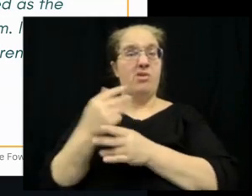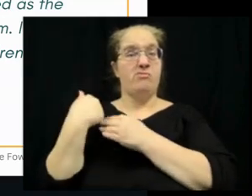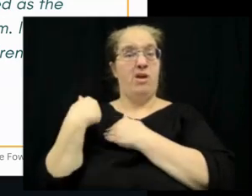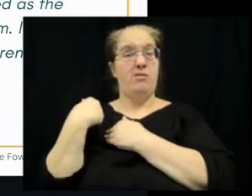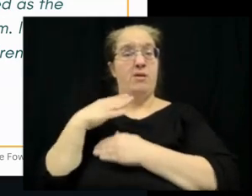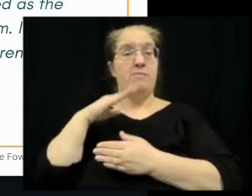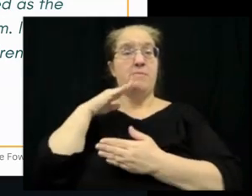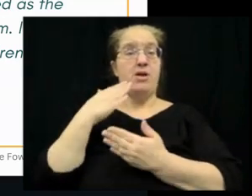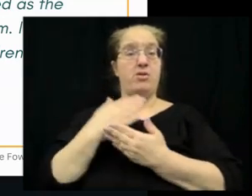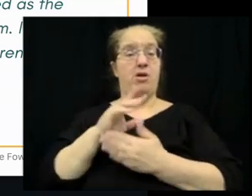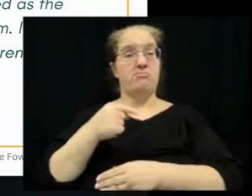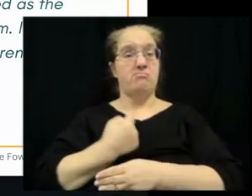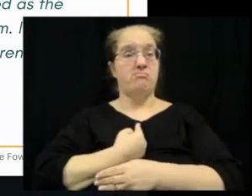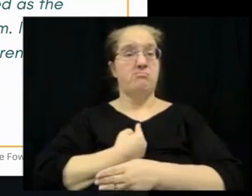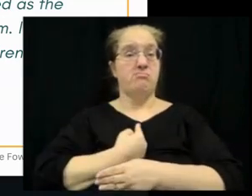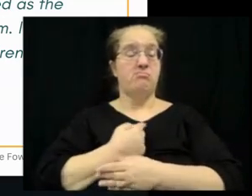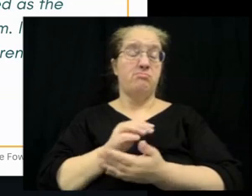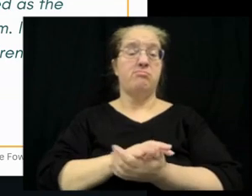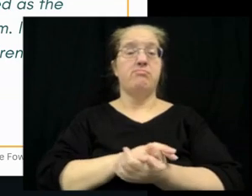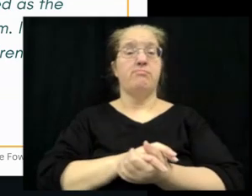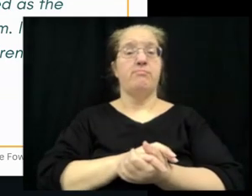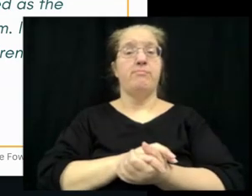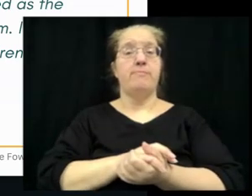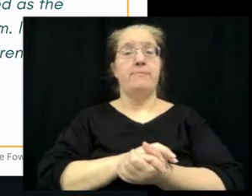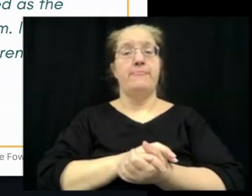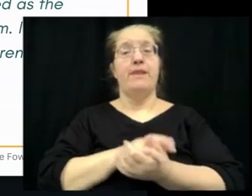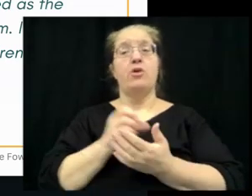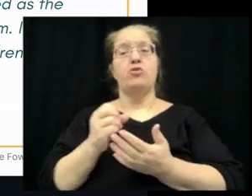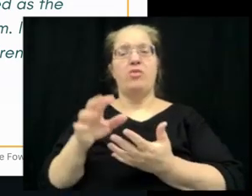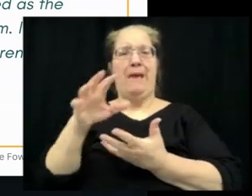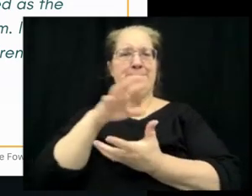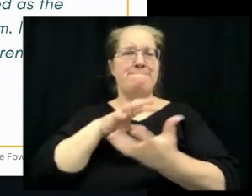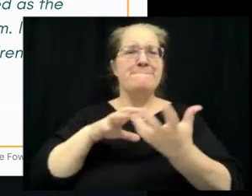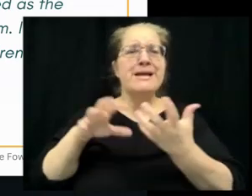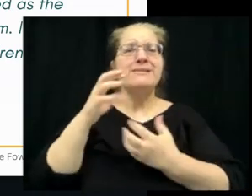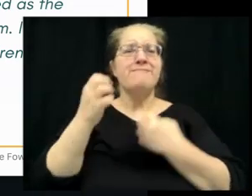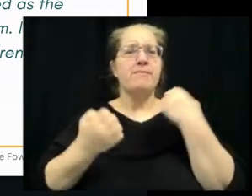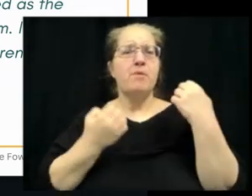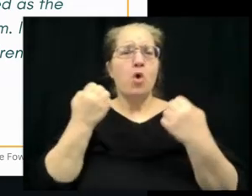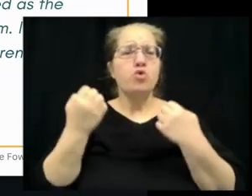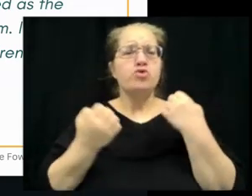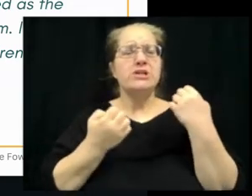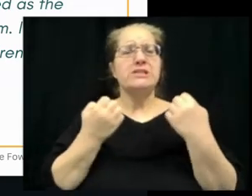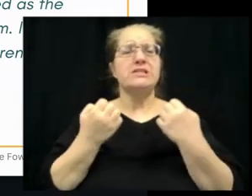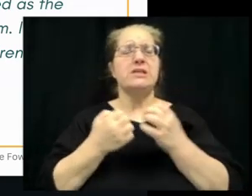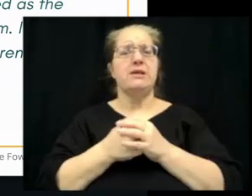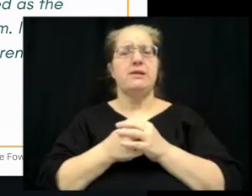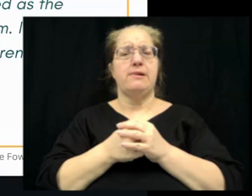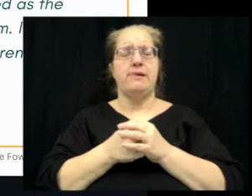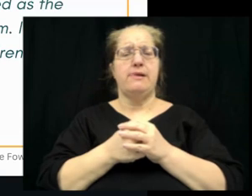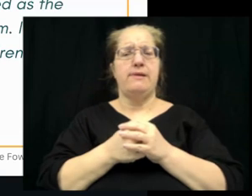get our daughter to school. And so that mix of emotions, was something that I